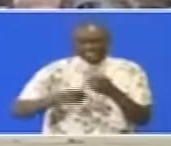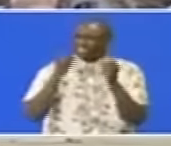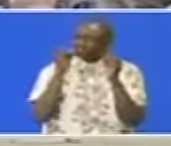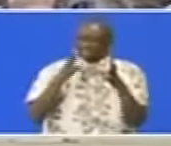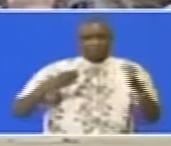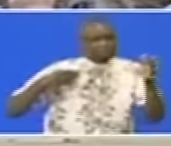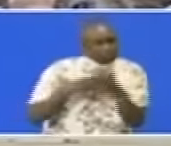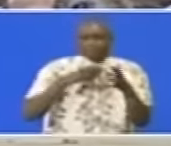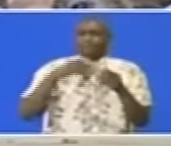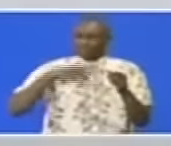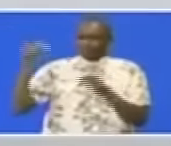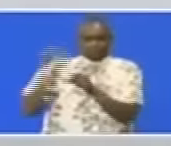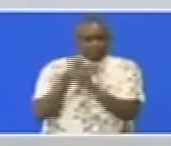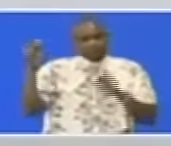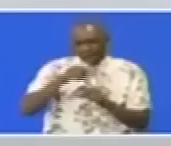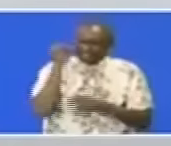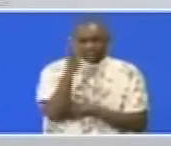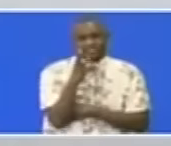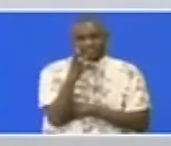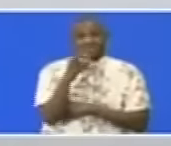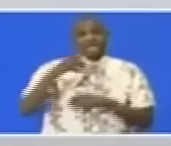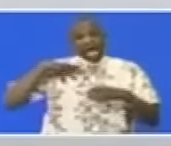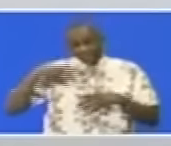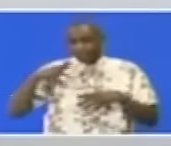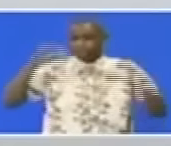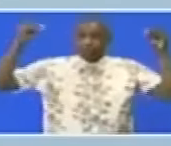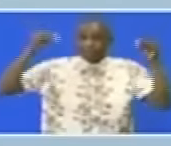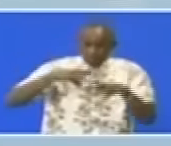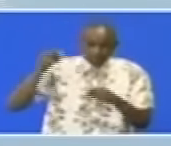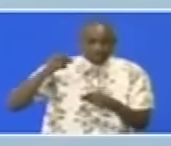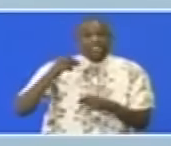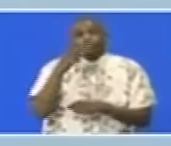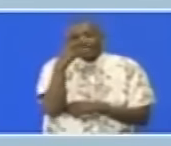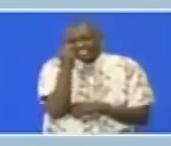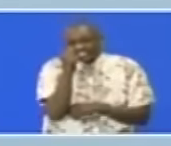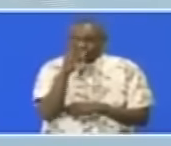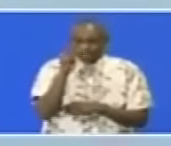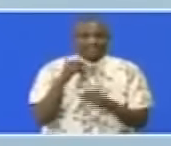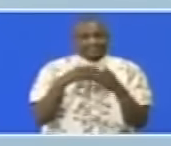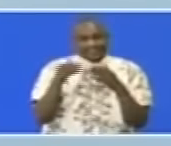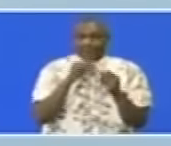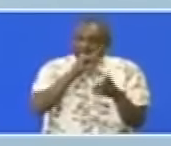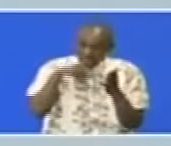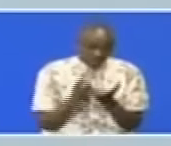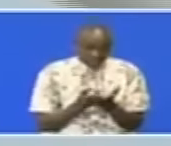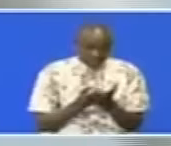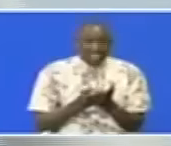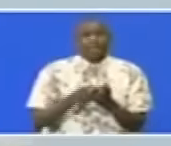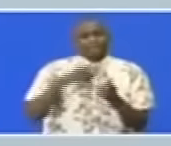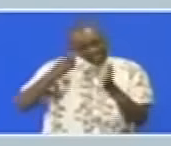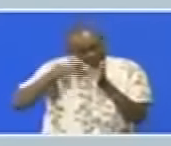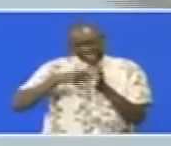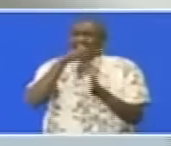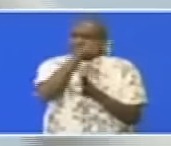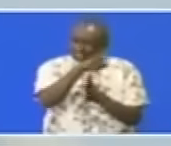deterrent in attracting investors. Power costs are currently pegged at about 20 US cents per kilowatt hour. Manufacturers have been